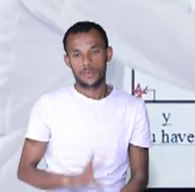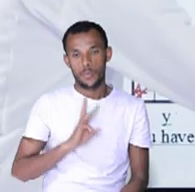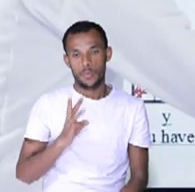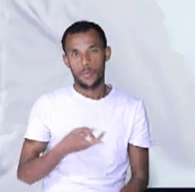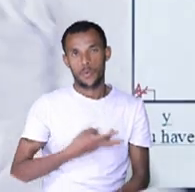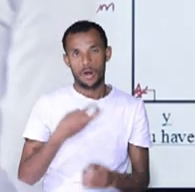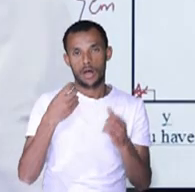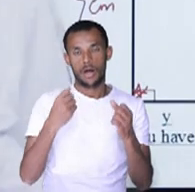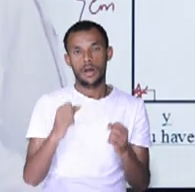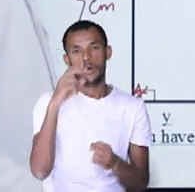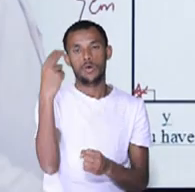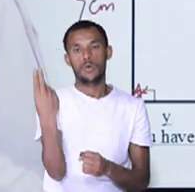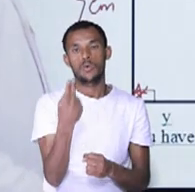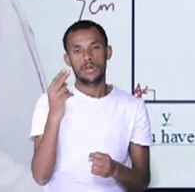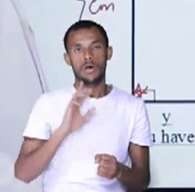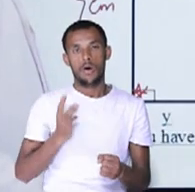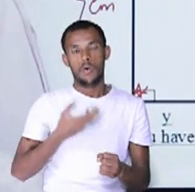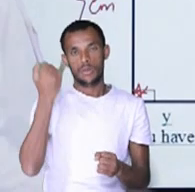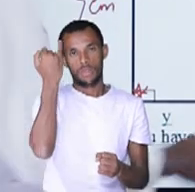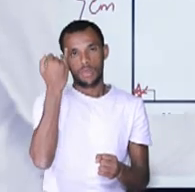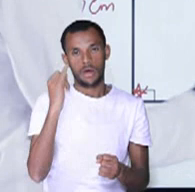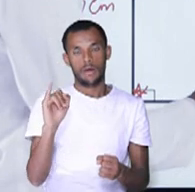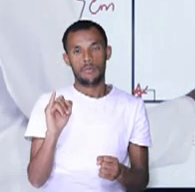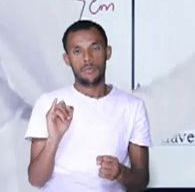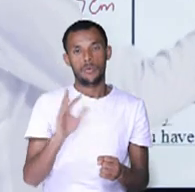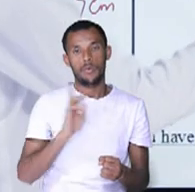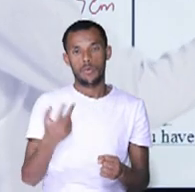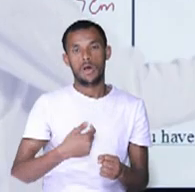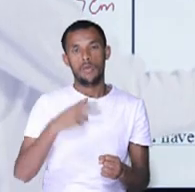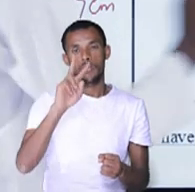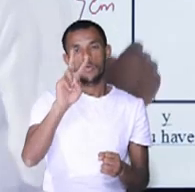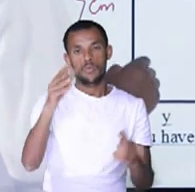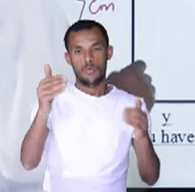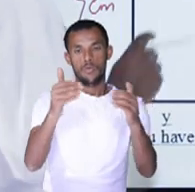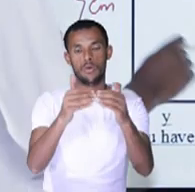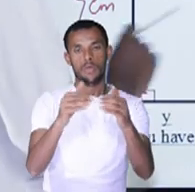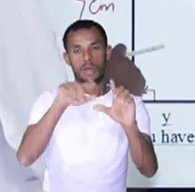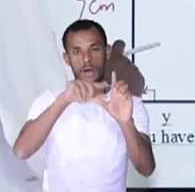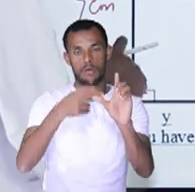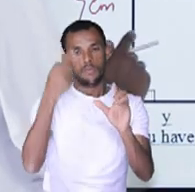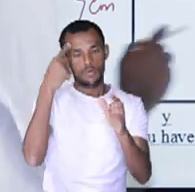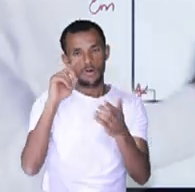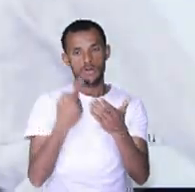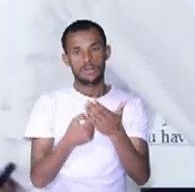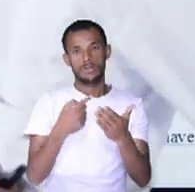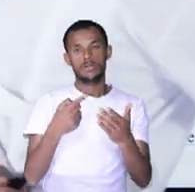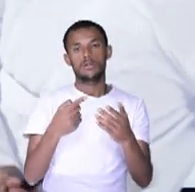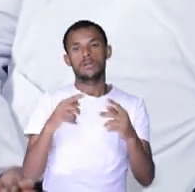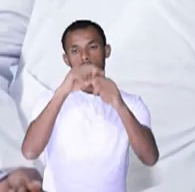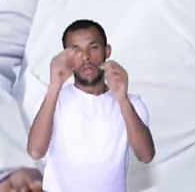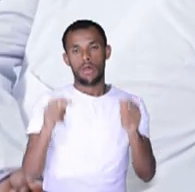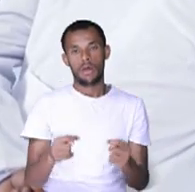can use our theorem, the theorem. We have two congruent angles for these triangles,